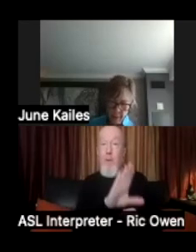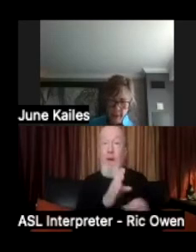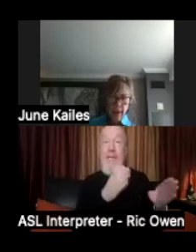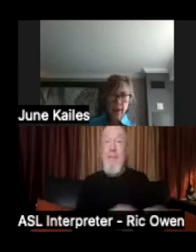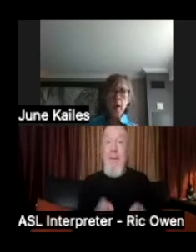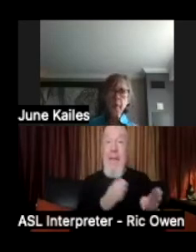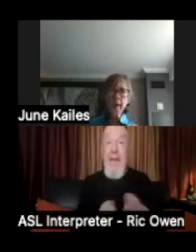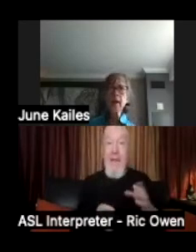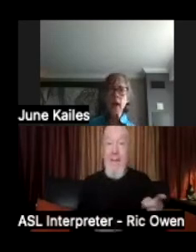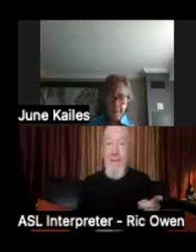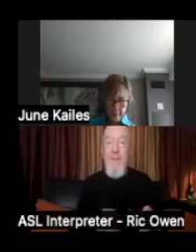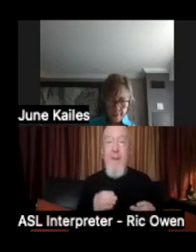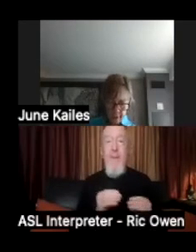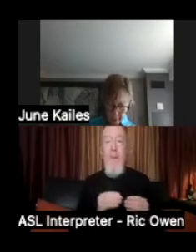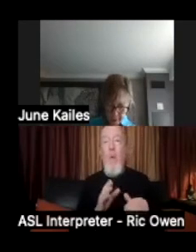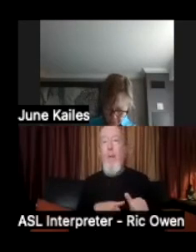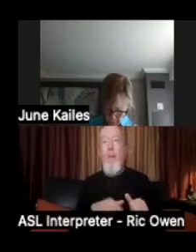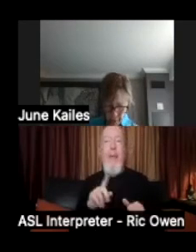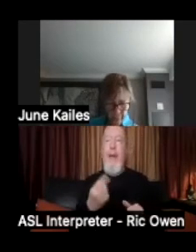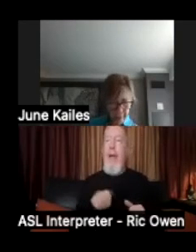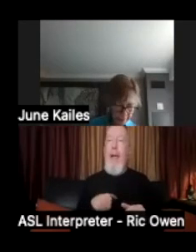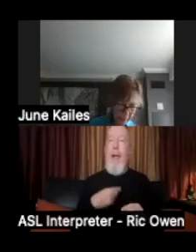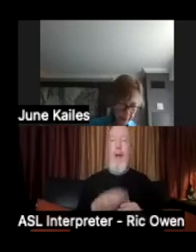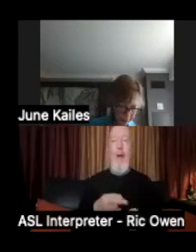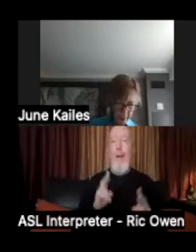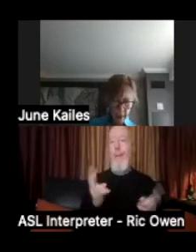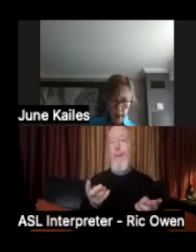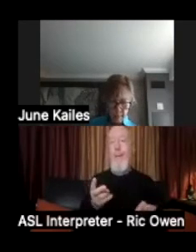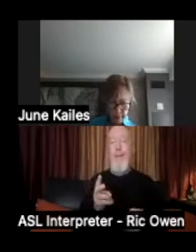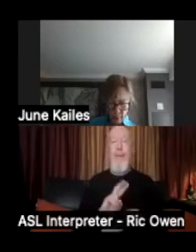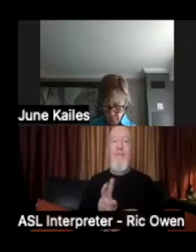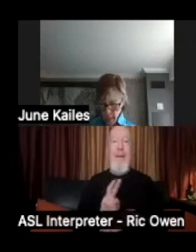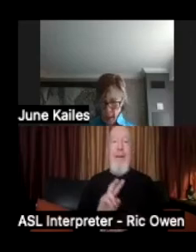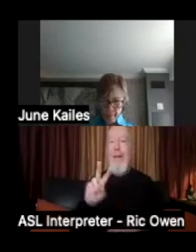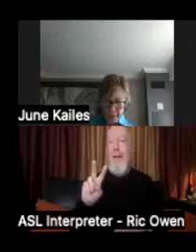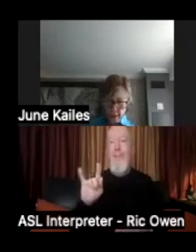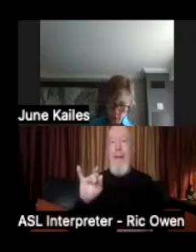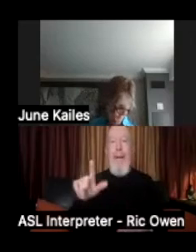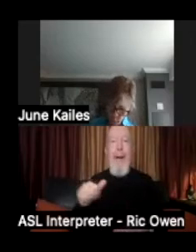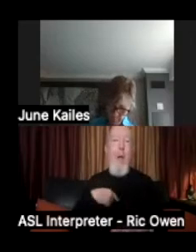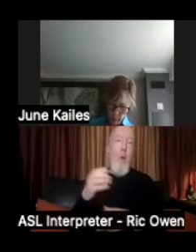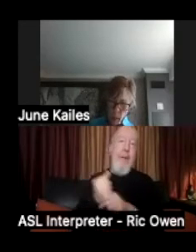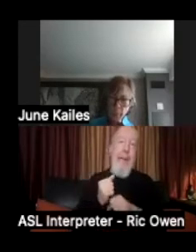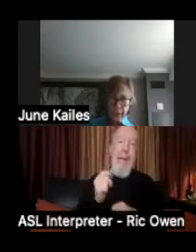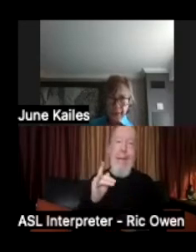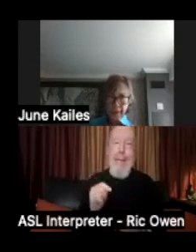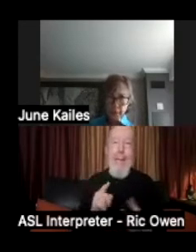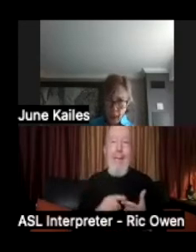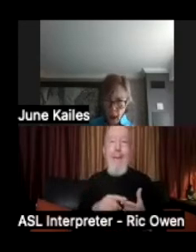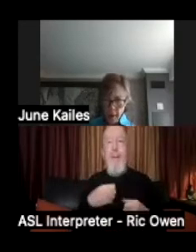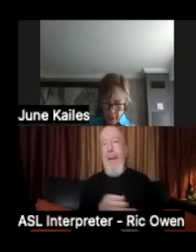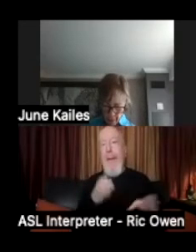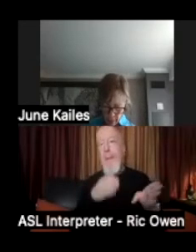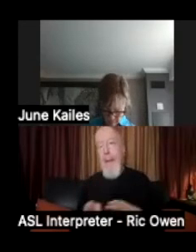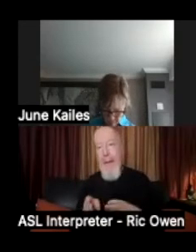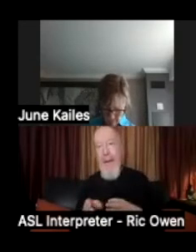beyond the, what I call the vanilla, get a kit, make a plan, be informed, which is